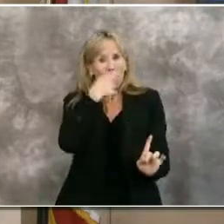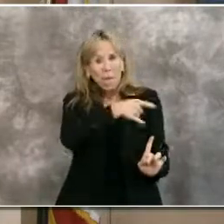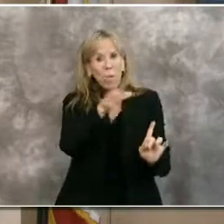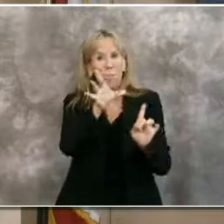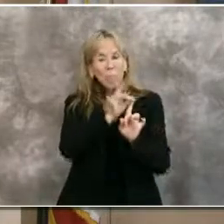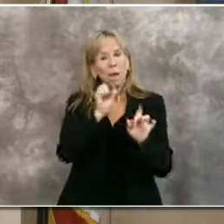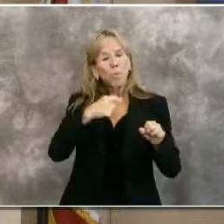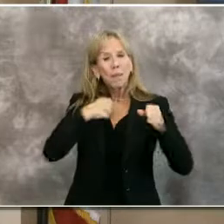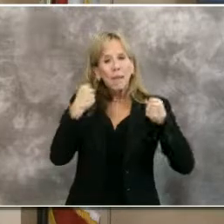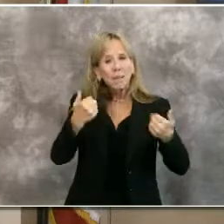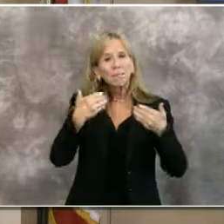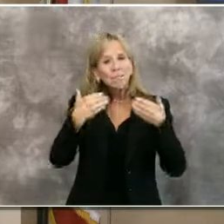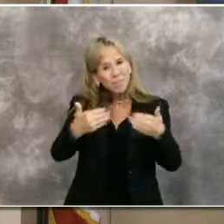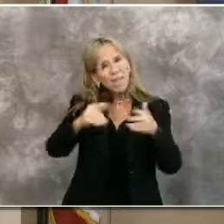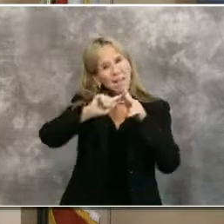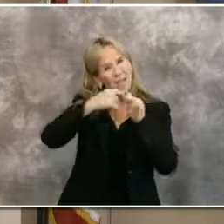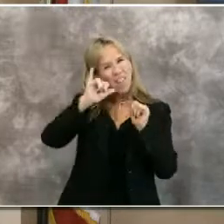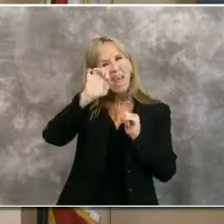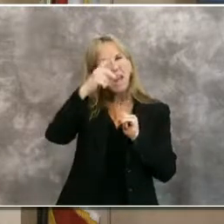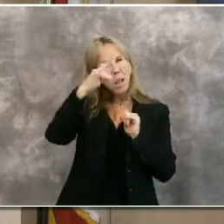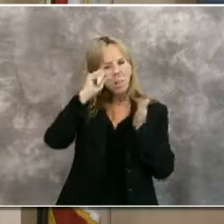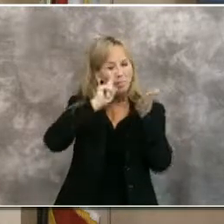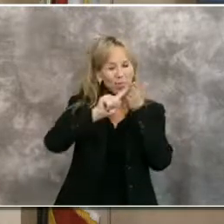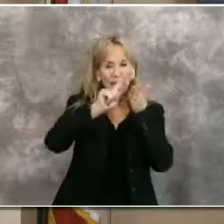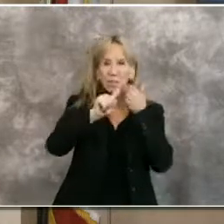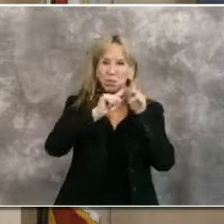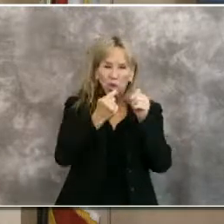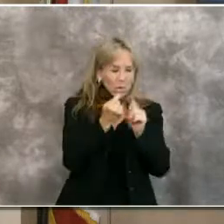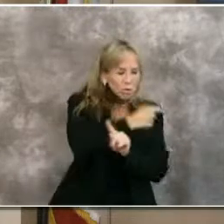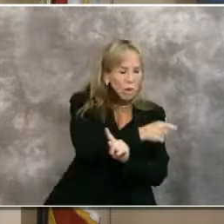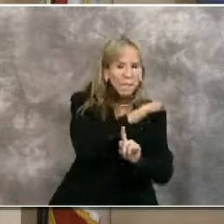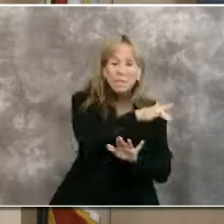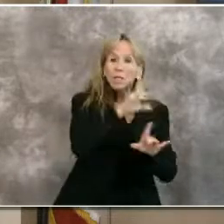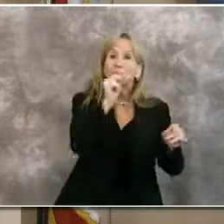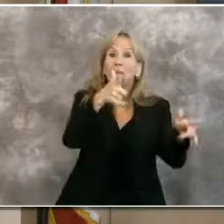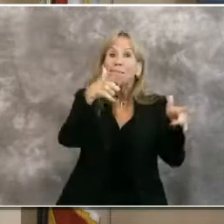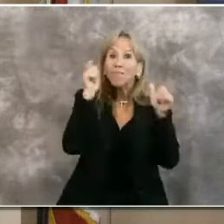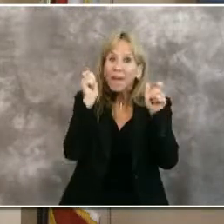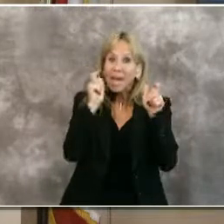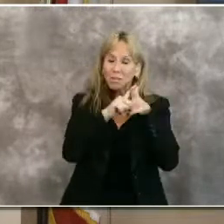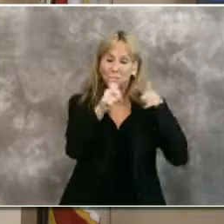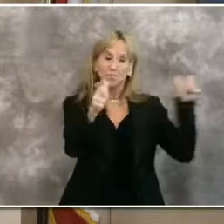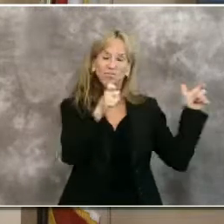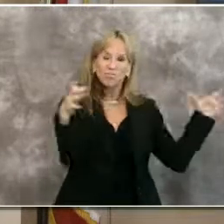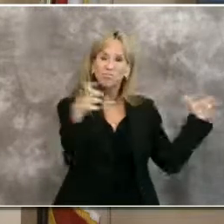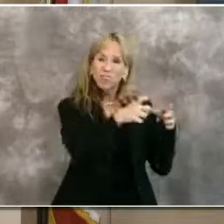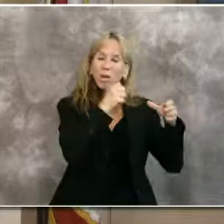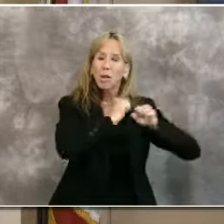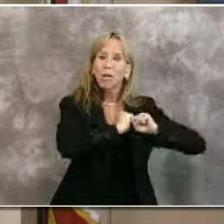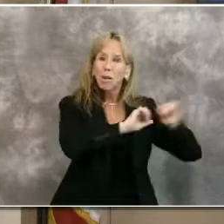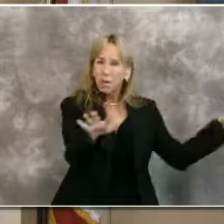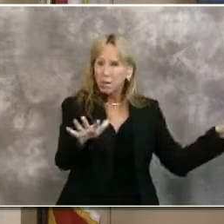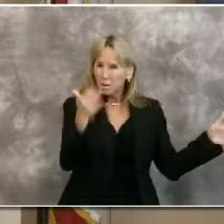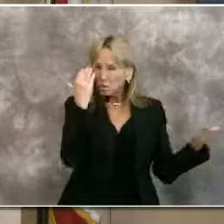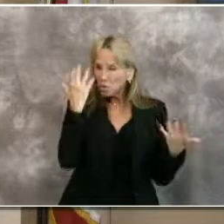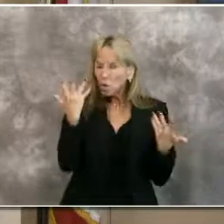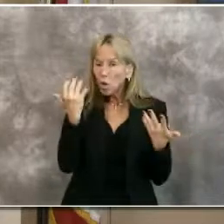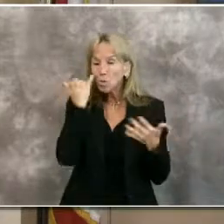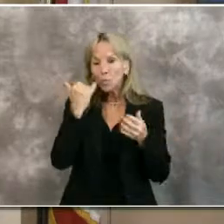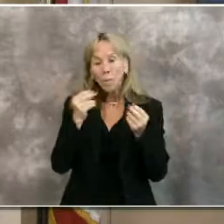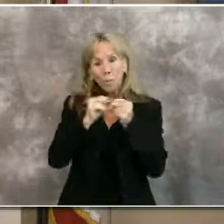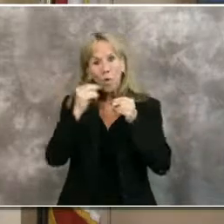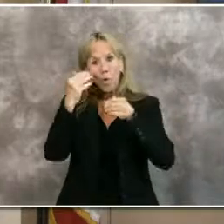epi investigation and tracing and do it with speed and accuracy so we can have people